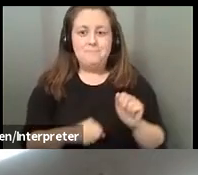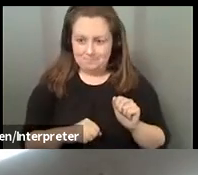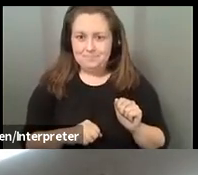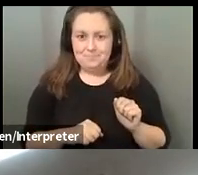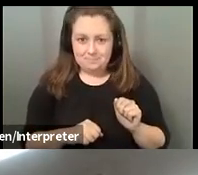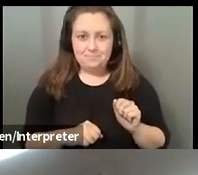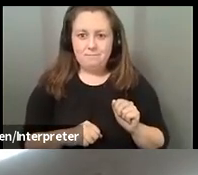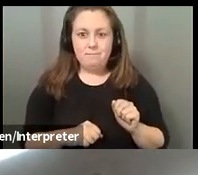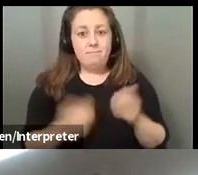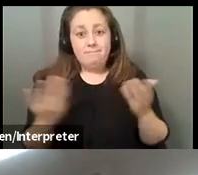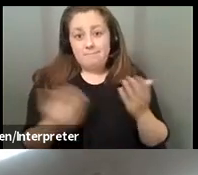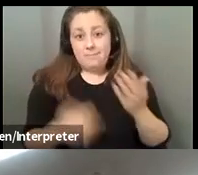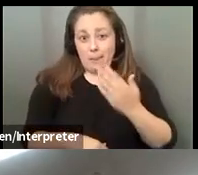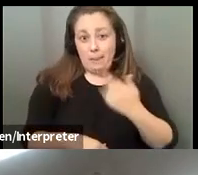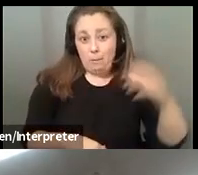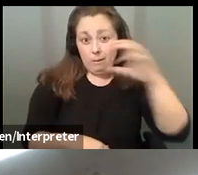well, thank you, I guess.